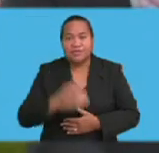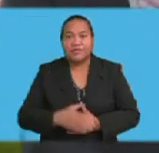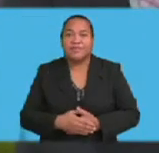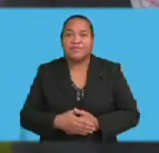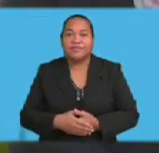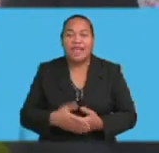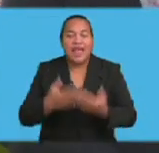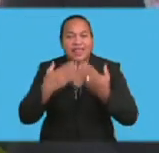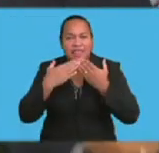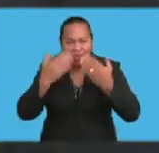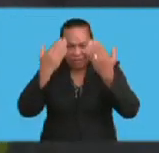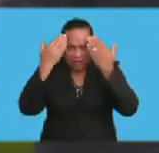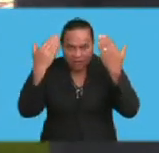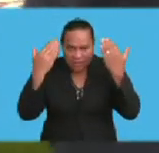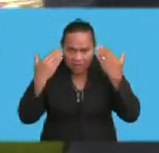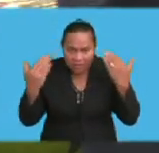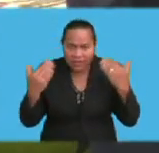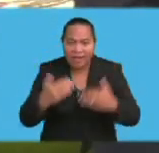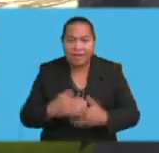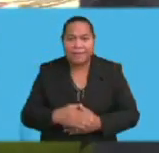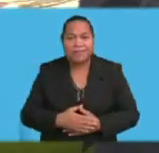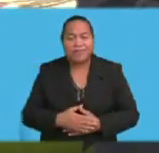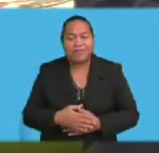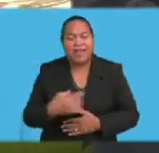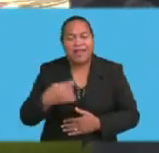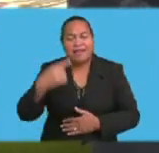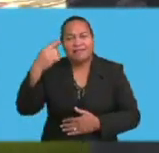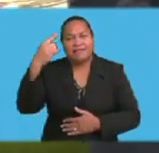Thank you, Madam Speaker. Madam Speaker, I